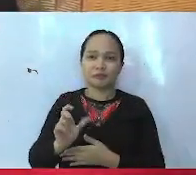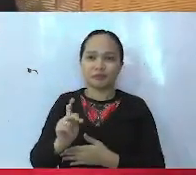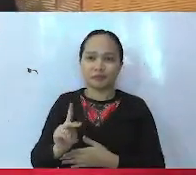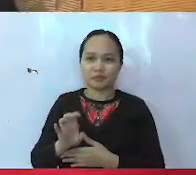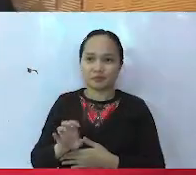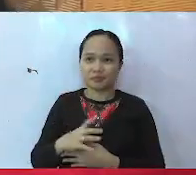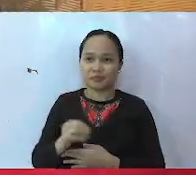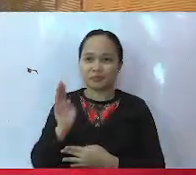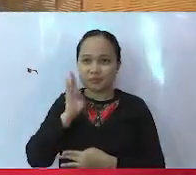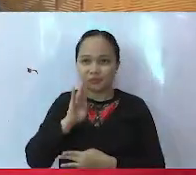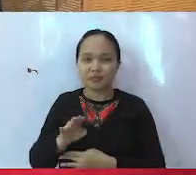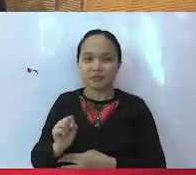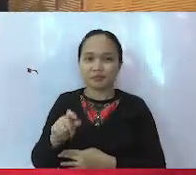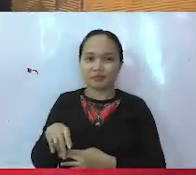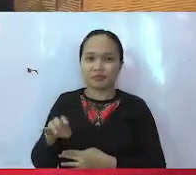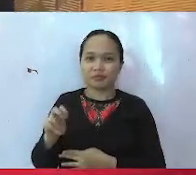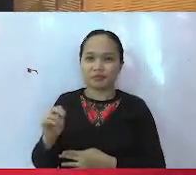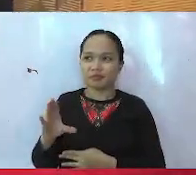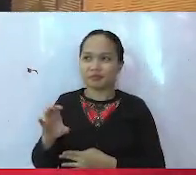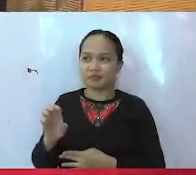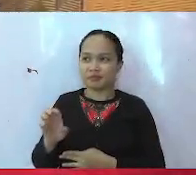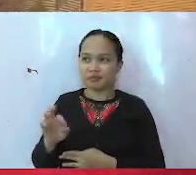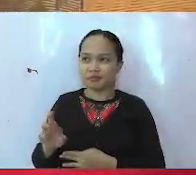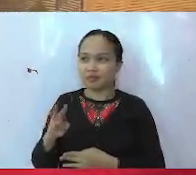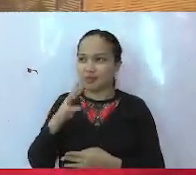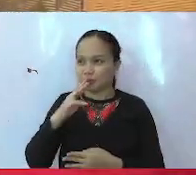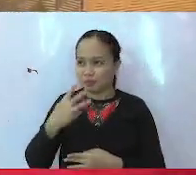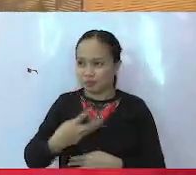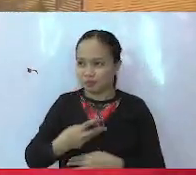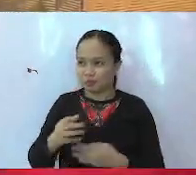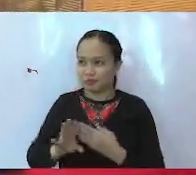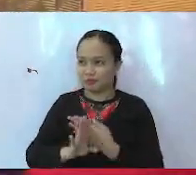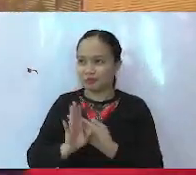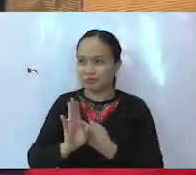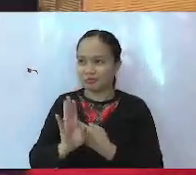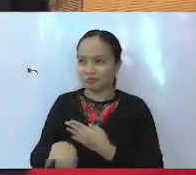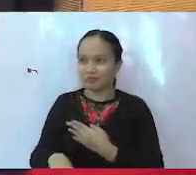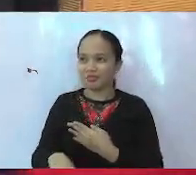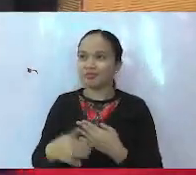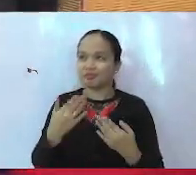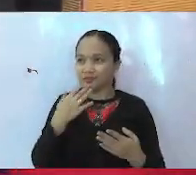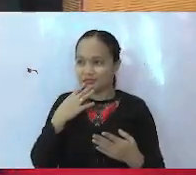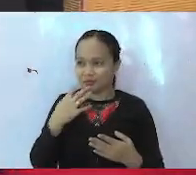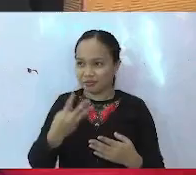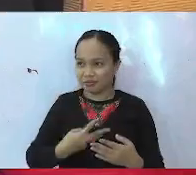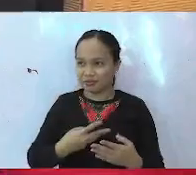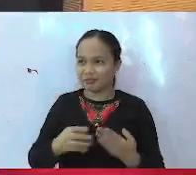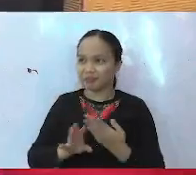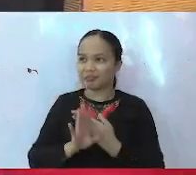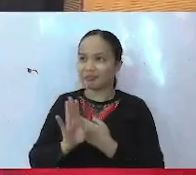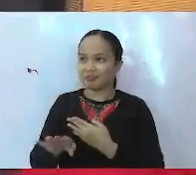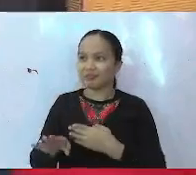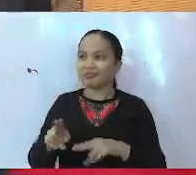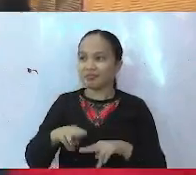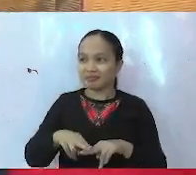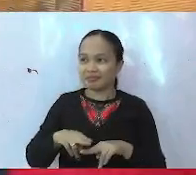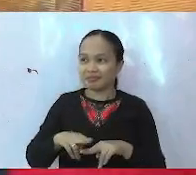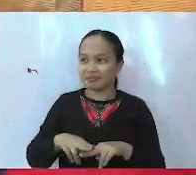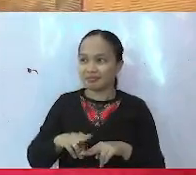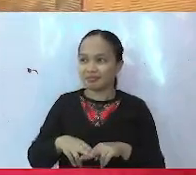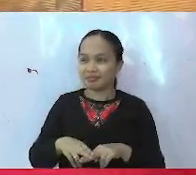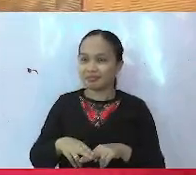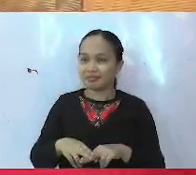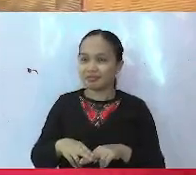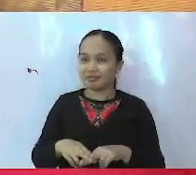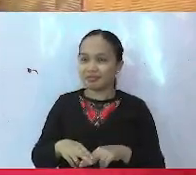Spencer. Amen. Welcome back, sir. Welcome back. Amen, brother. Amen. Have a seat, sir. Have a seat. You stay